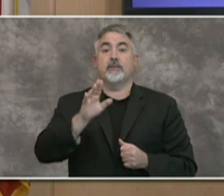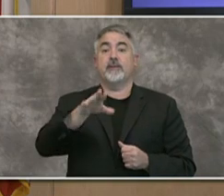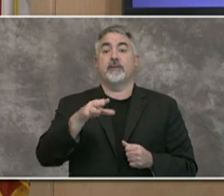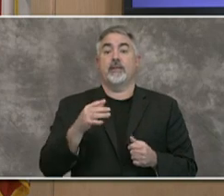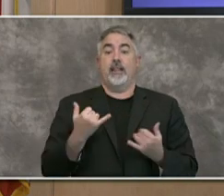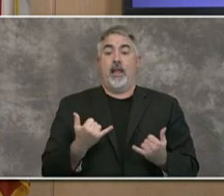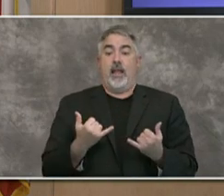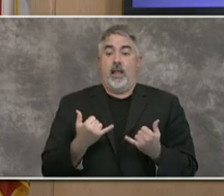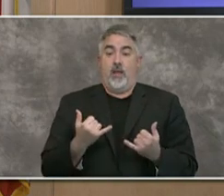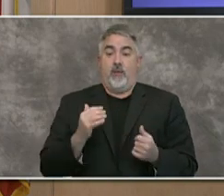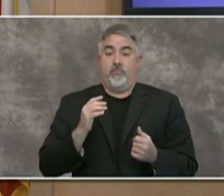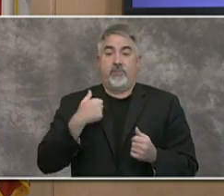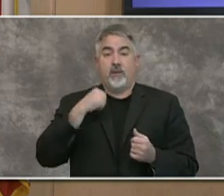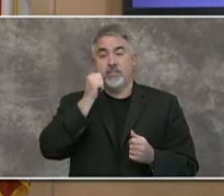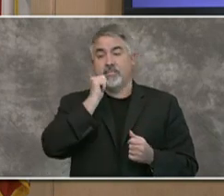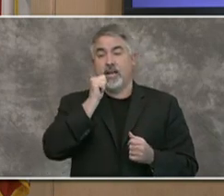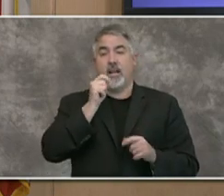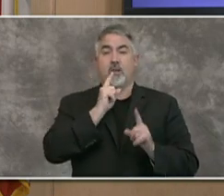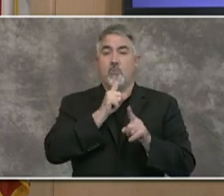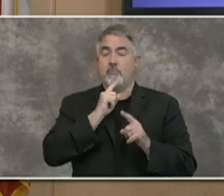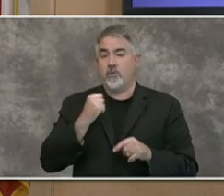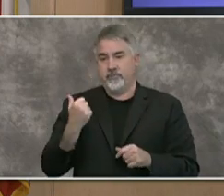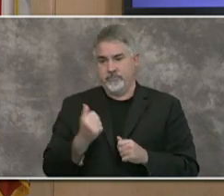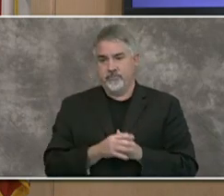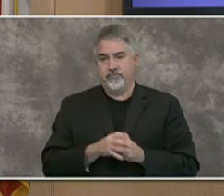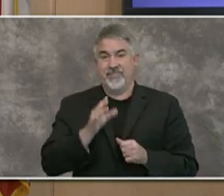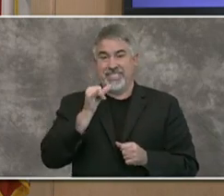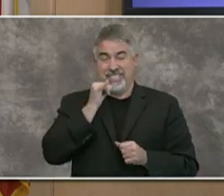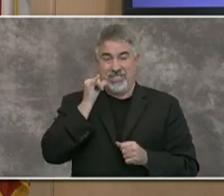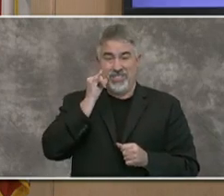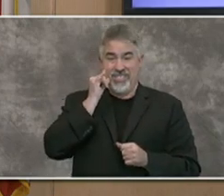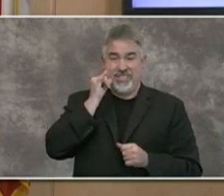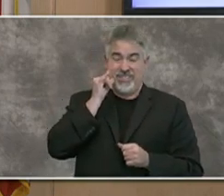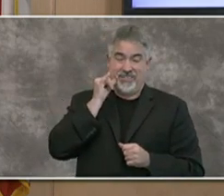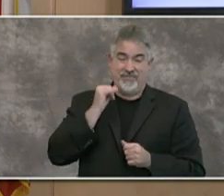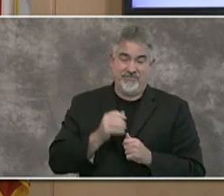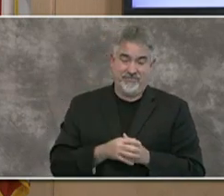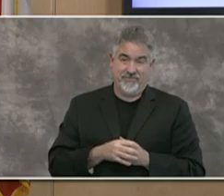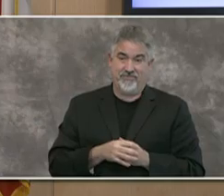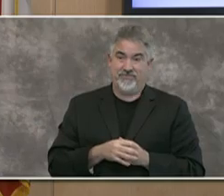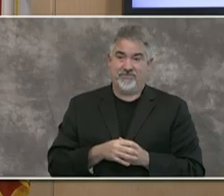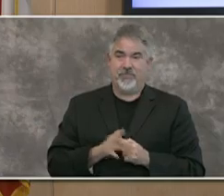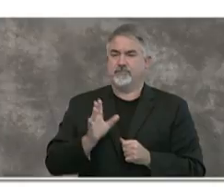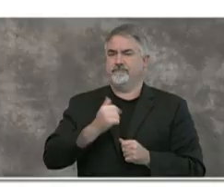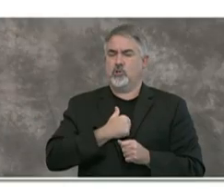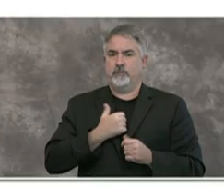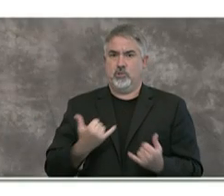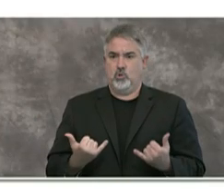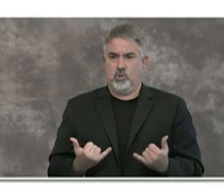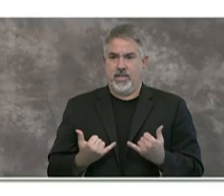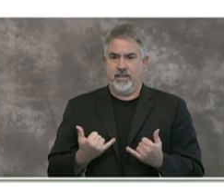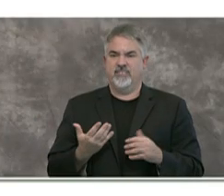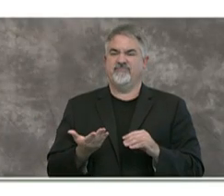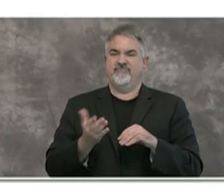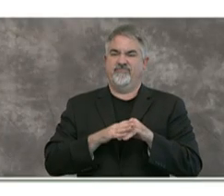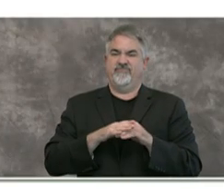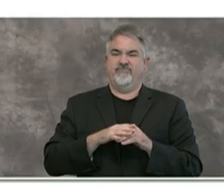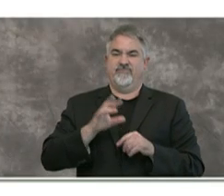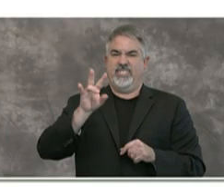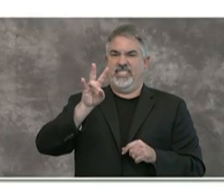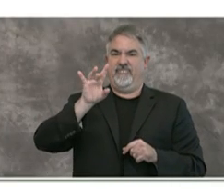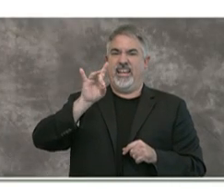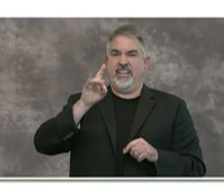date reported. For yesterday's total, or the total for today, I'm sorry, you'll see an increase of 78 cases, brings